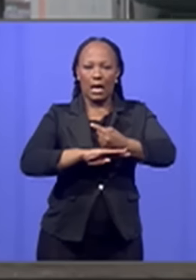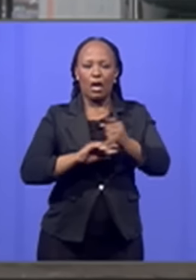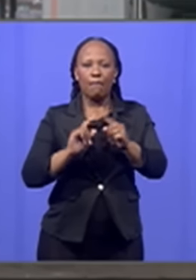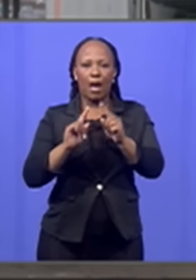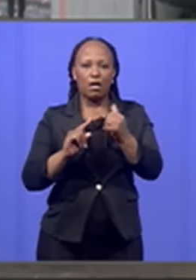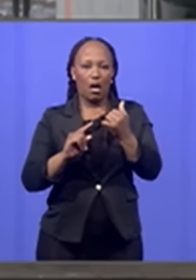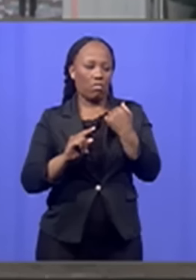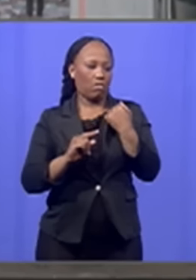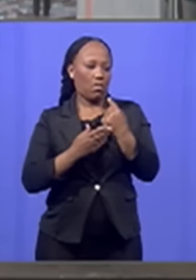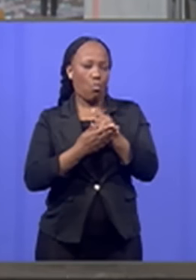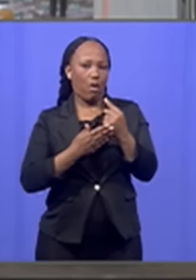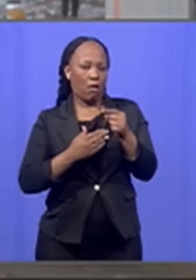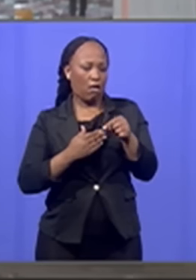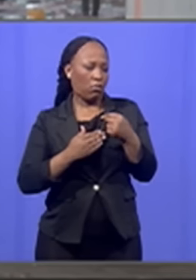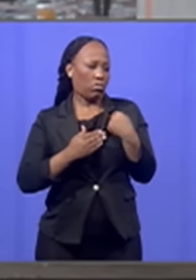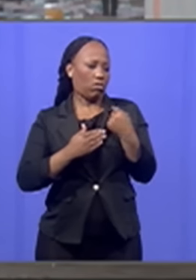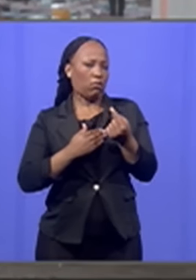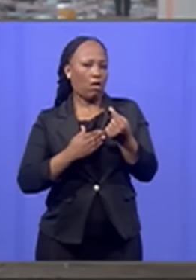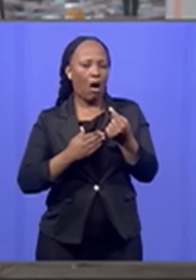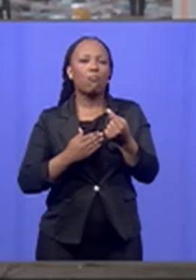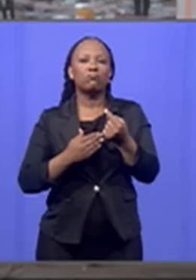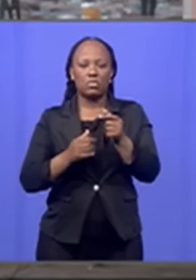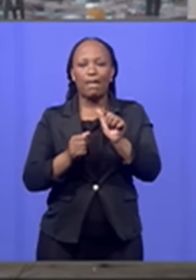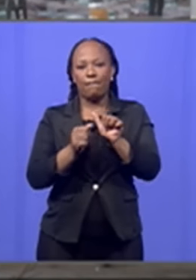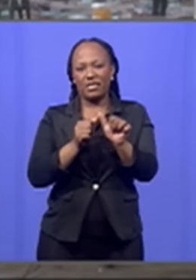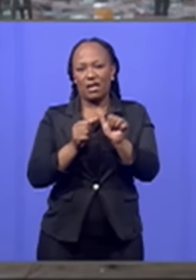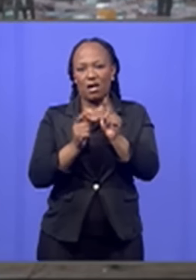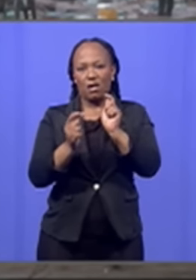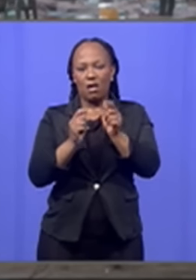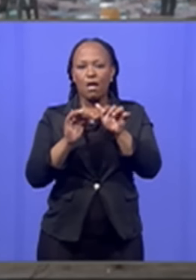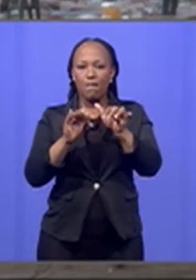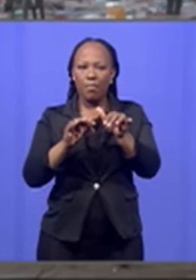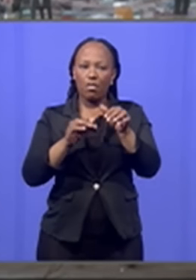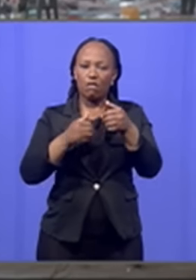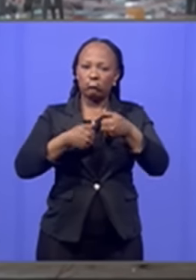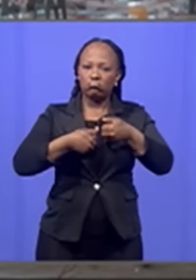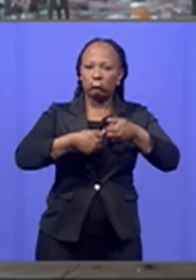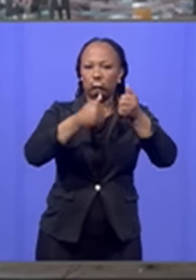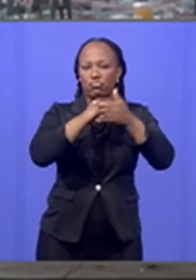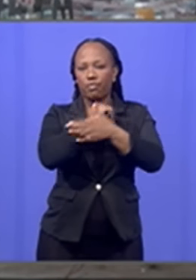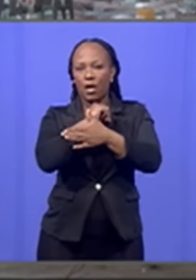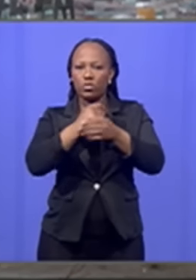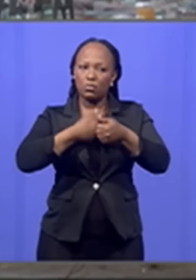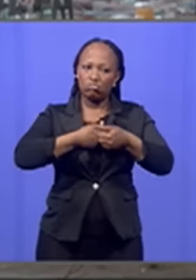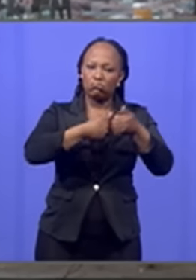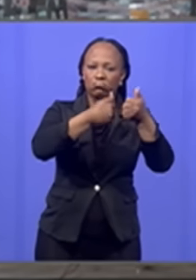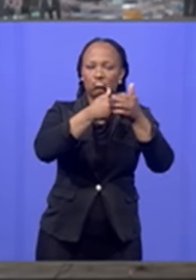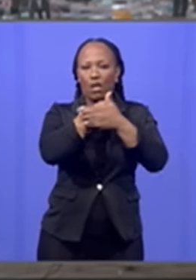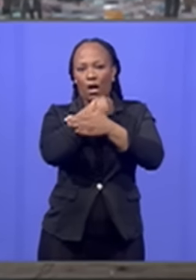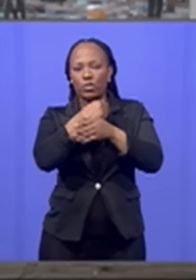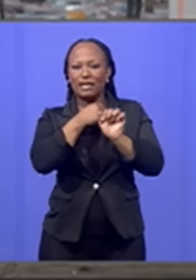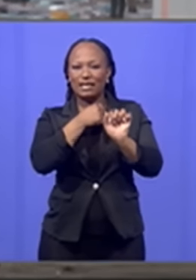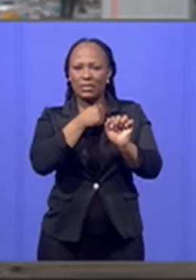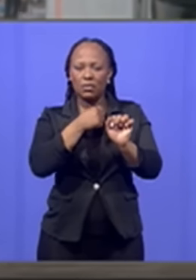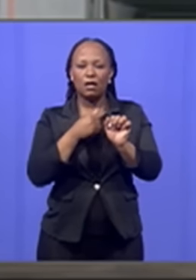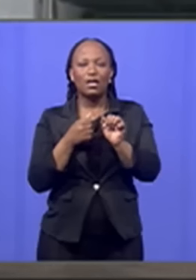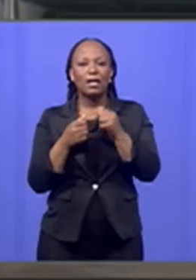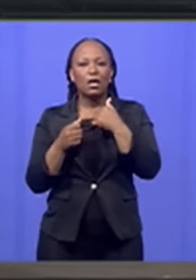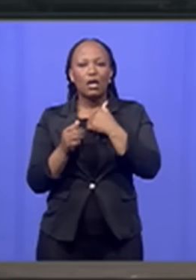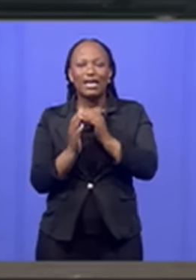re kgona go bona gore go na le di-changes tše reno batho ba ba yang a bo bona ba kgona go sepela nako e sa le ona re re bjale ka